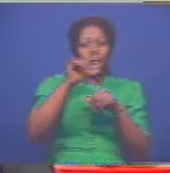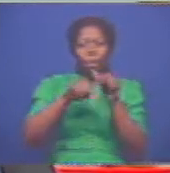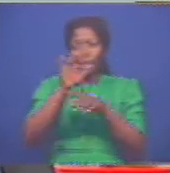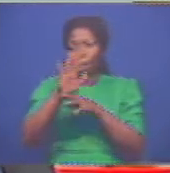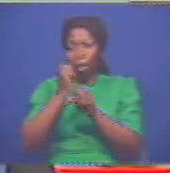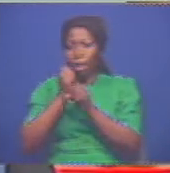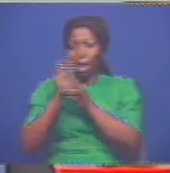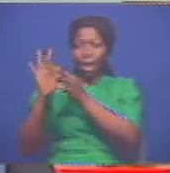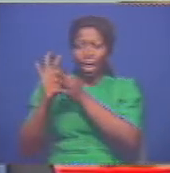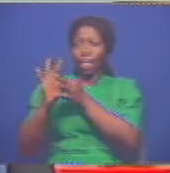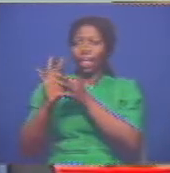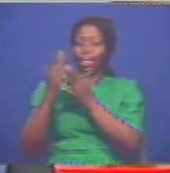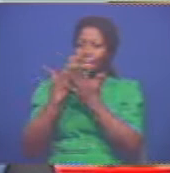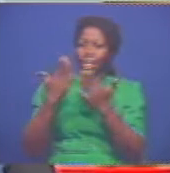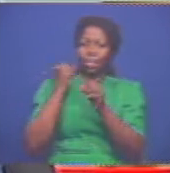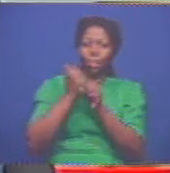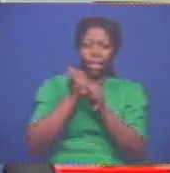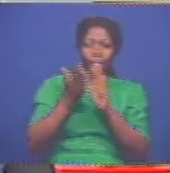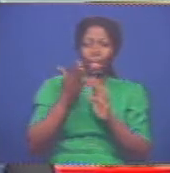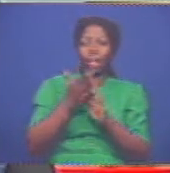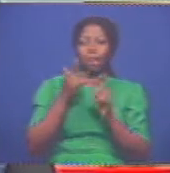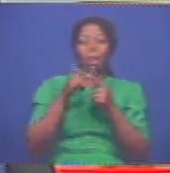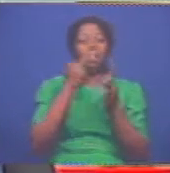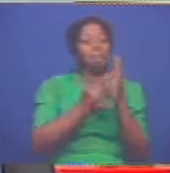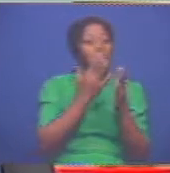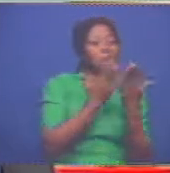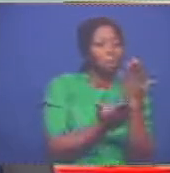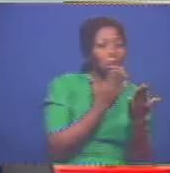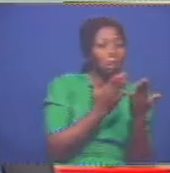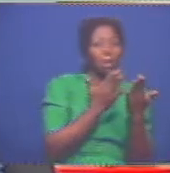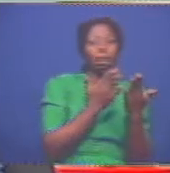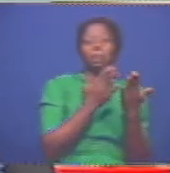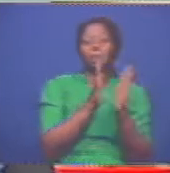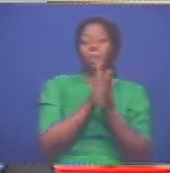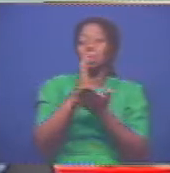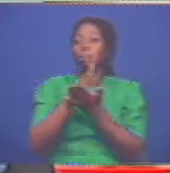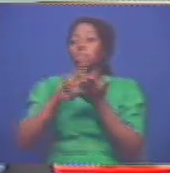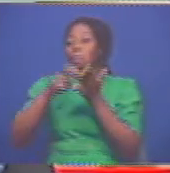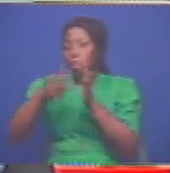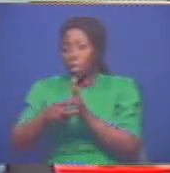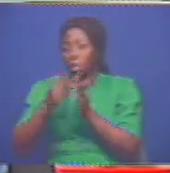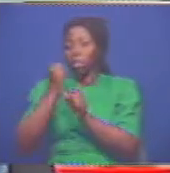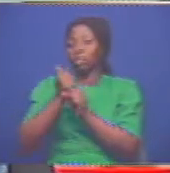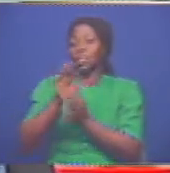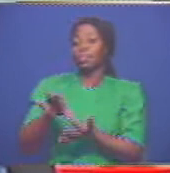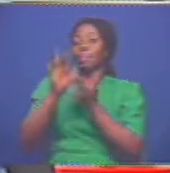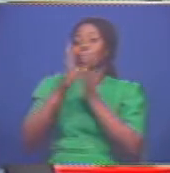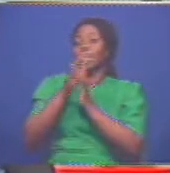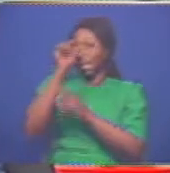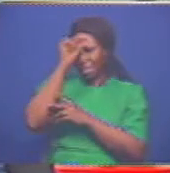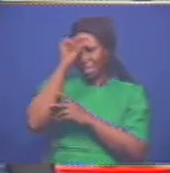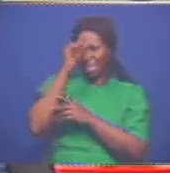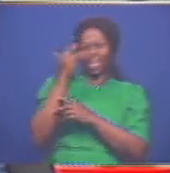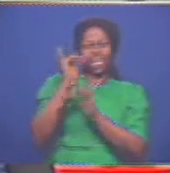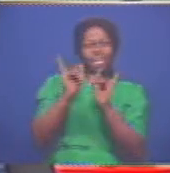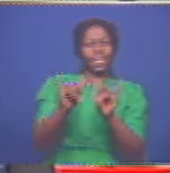Things get done and they are closed. But if you compare with some of the projects that we do, especially from the government angle, sometimes they take too